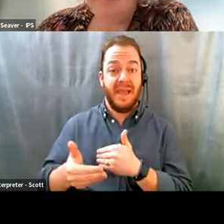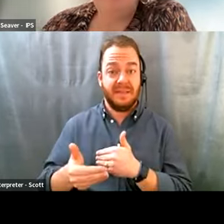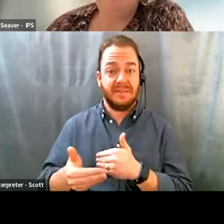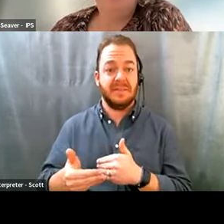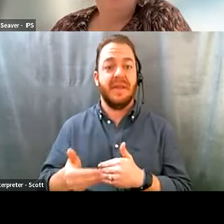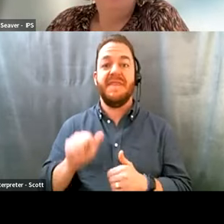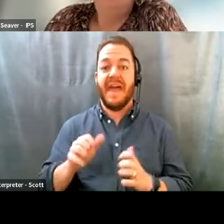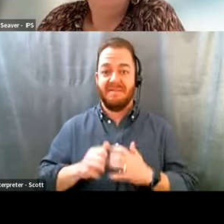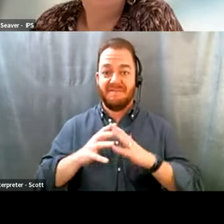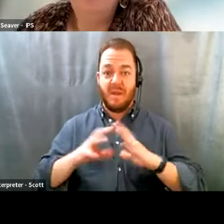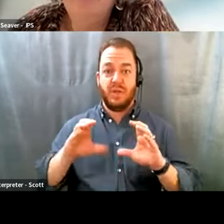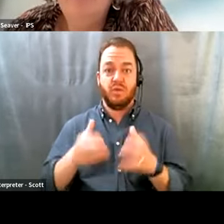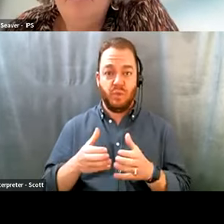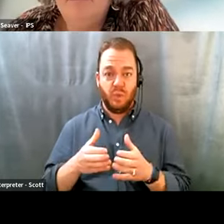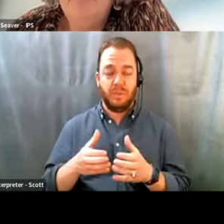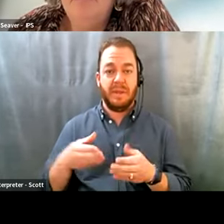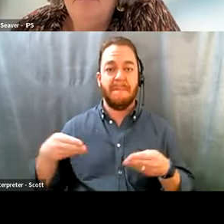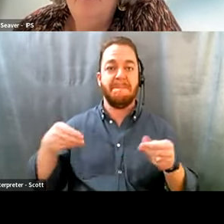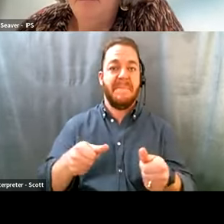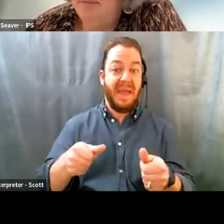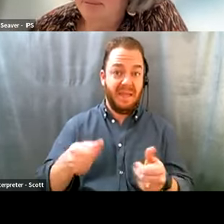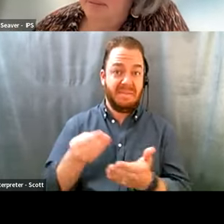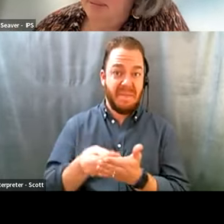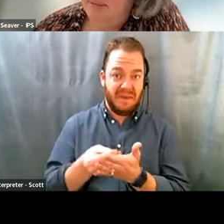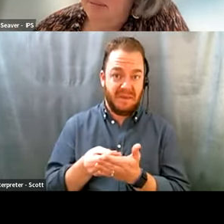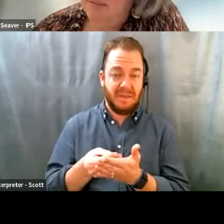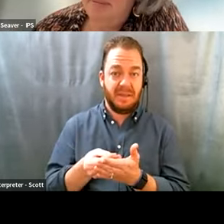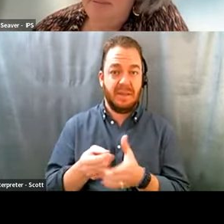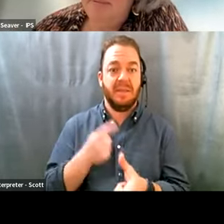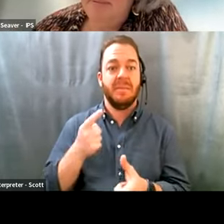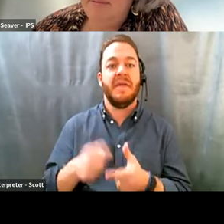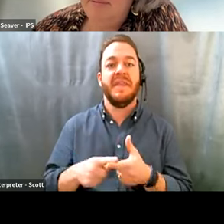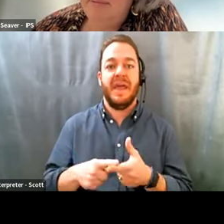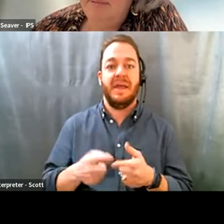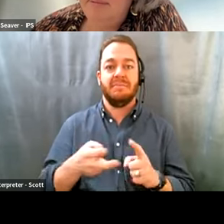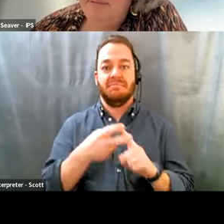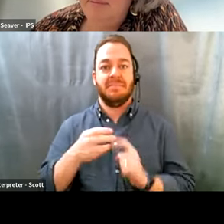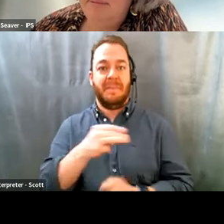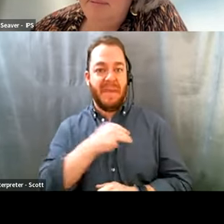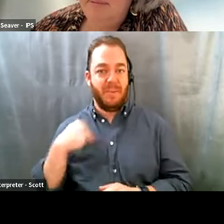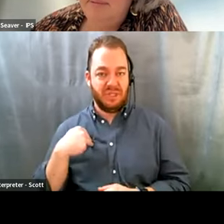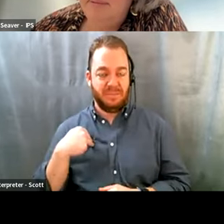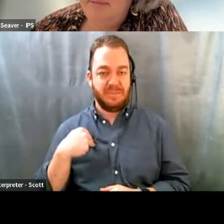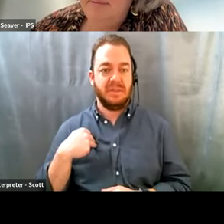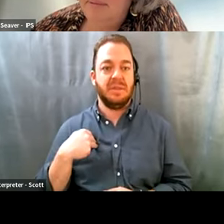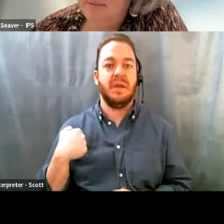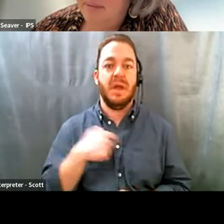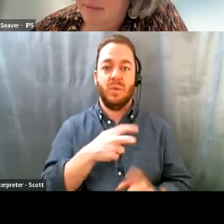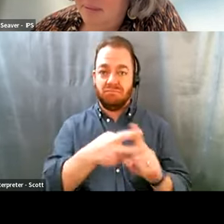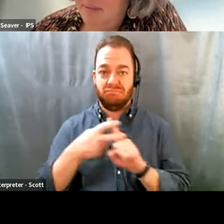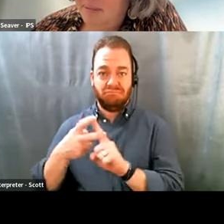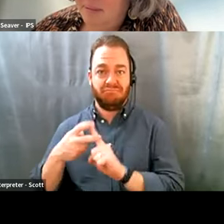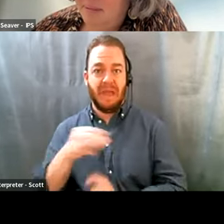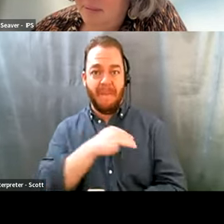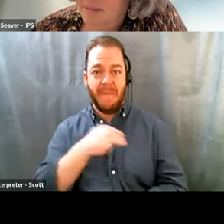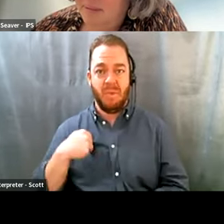founding group paid money, right? But then it's bringing in our memberships. And we've been bringing in members, which